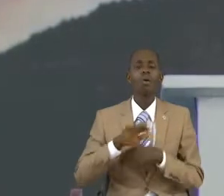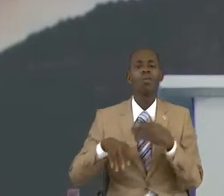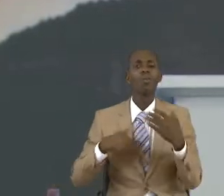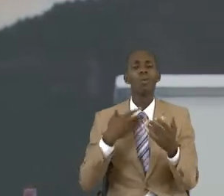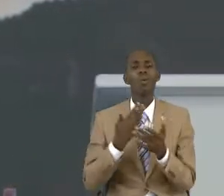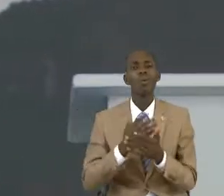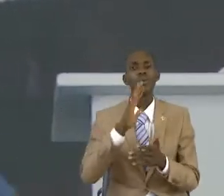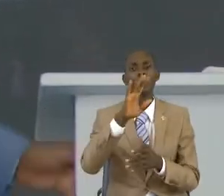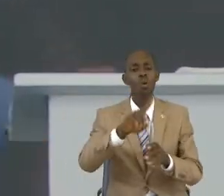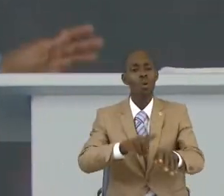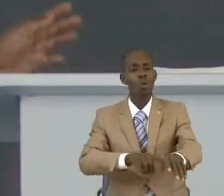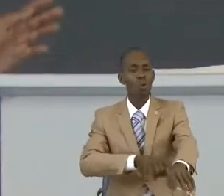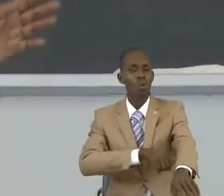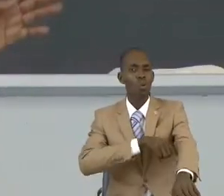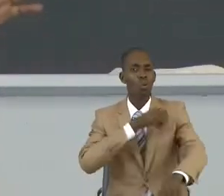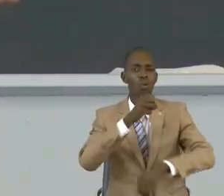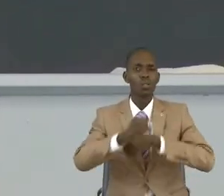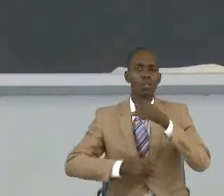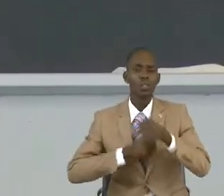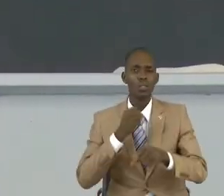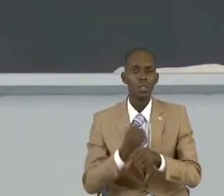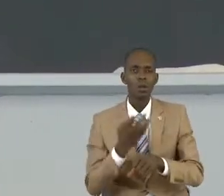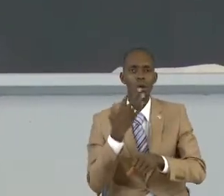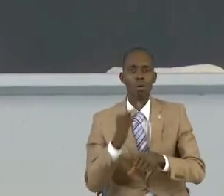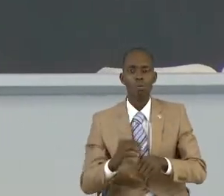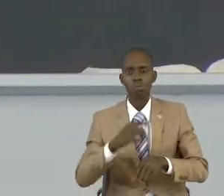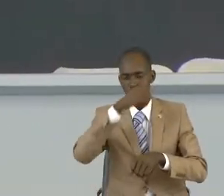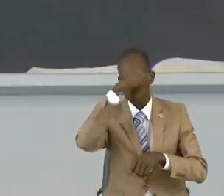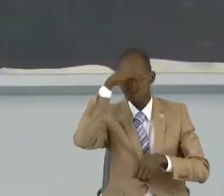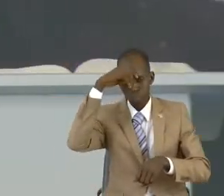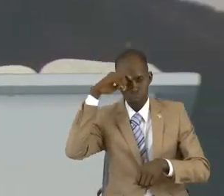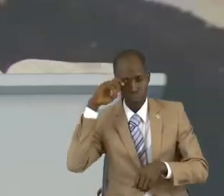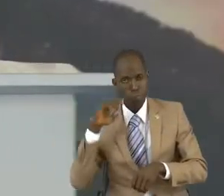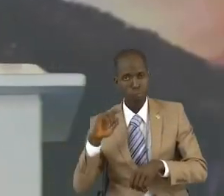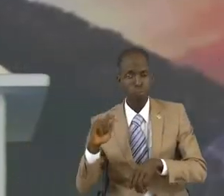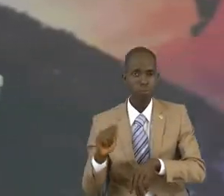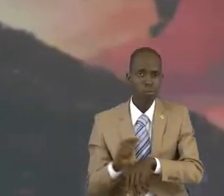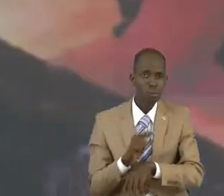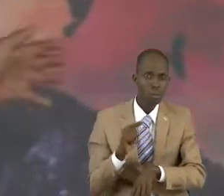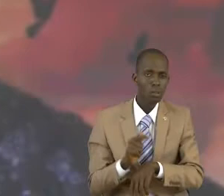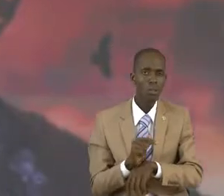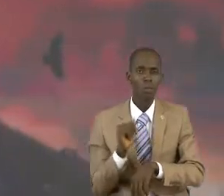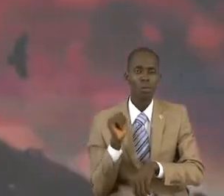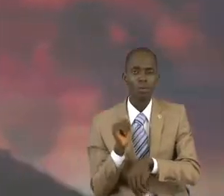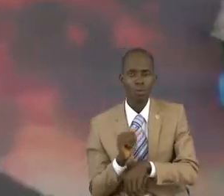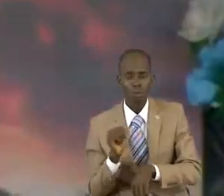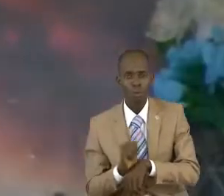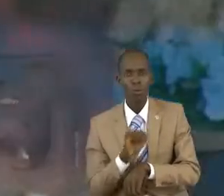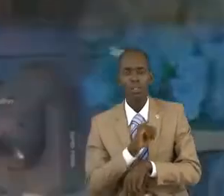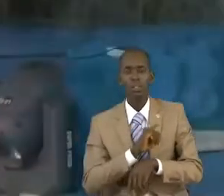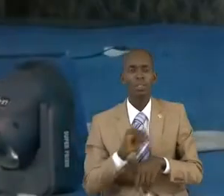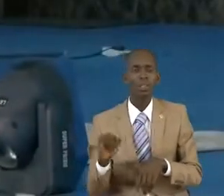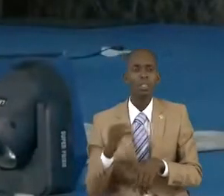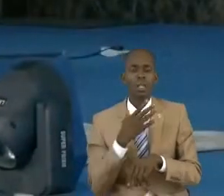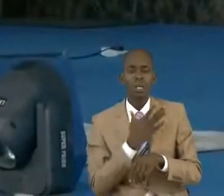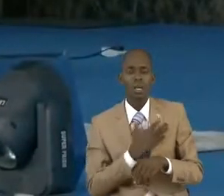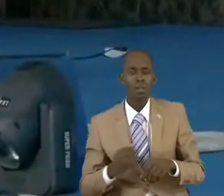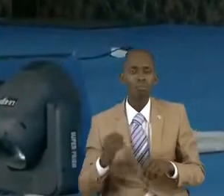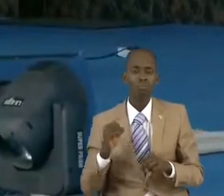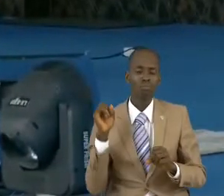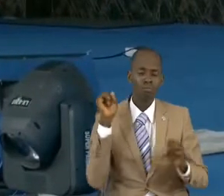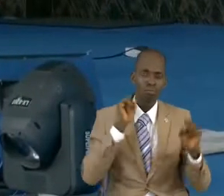of labor and years of denial and years of this and years of that?